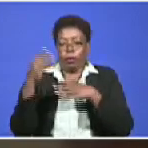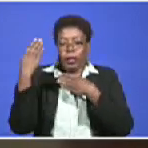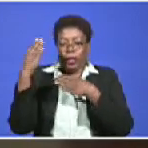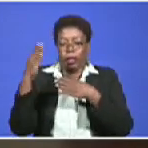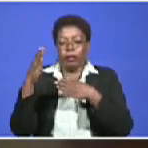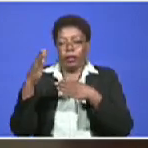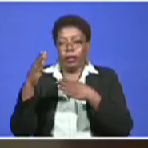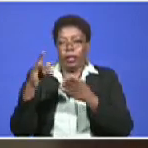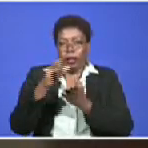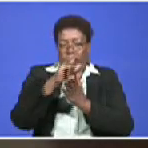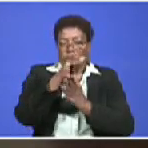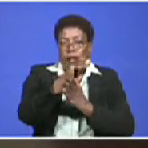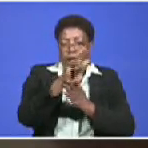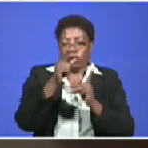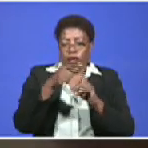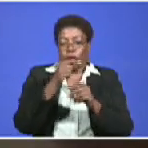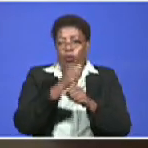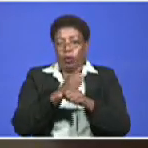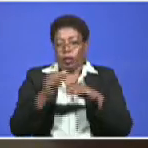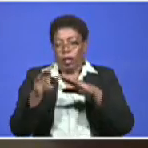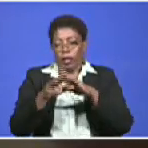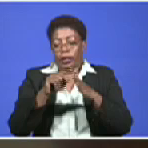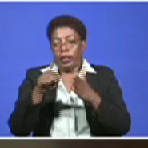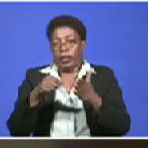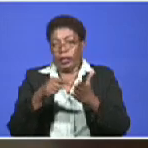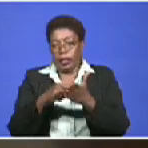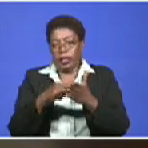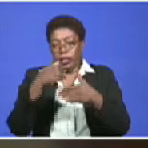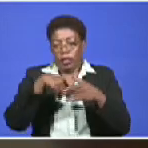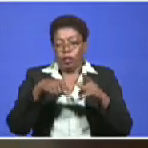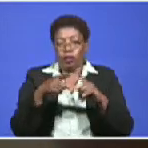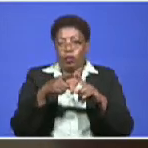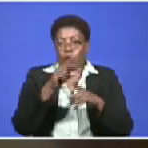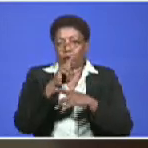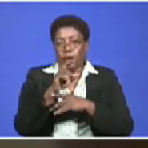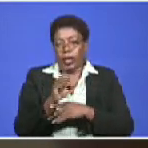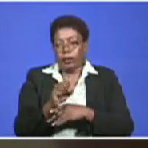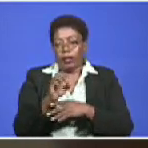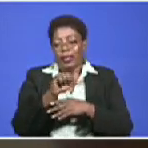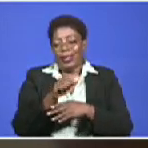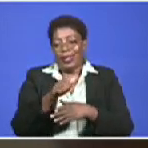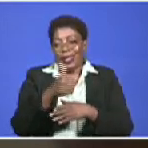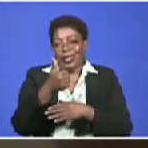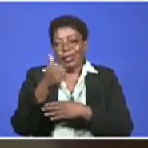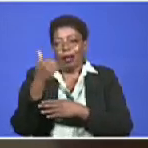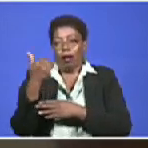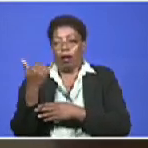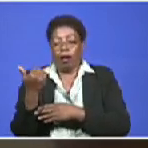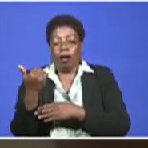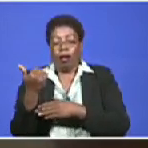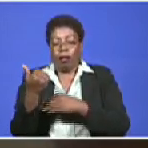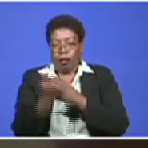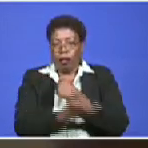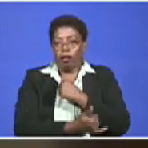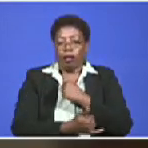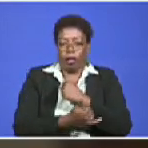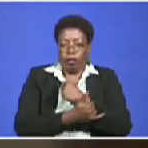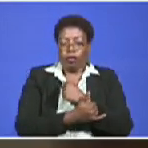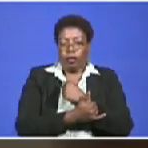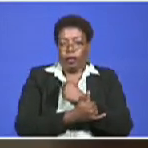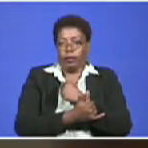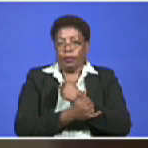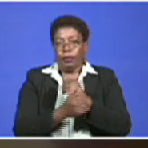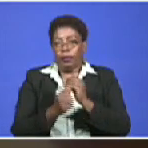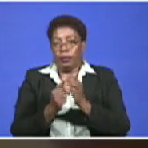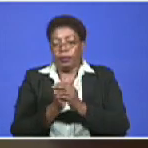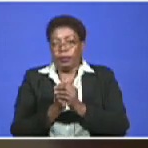designated airlines to operate under this agreement into the United States and any other country with which these agreements have been